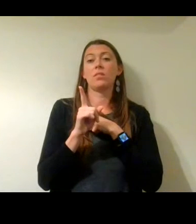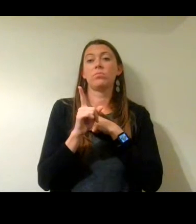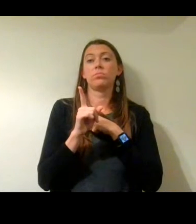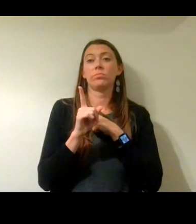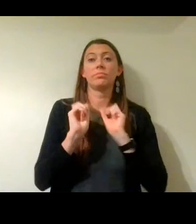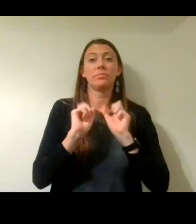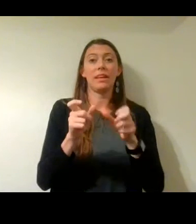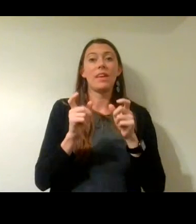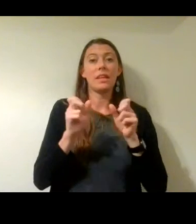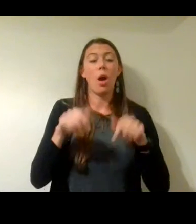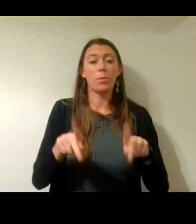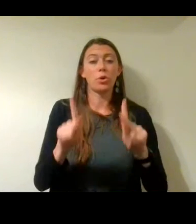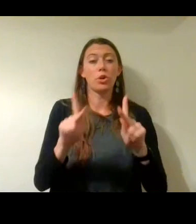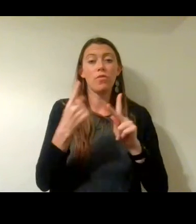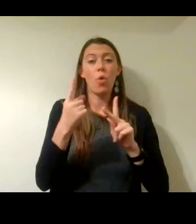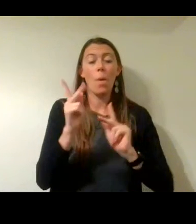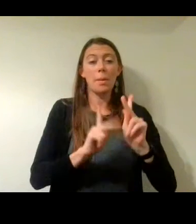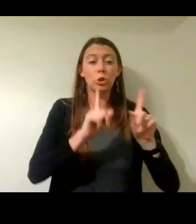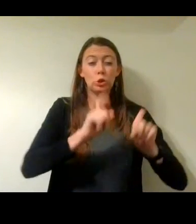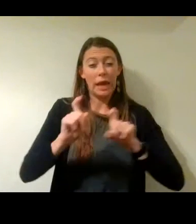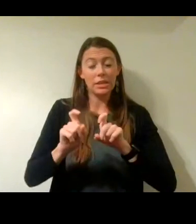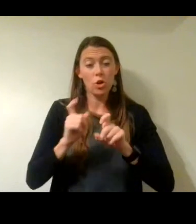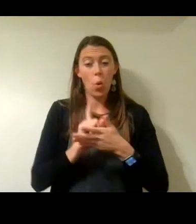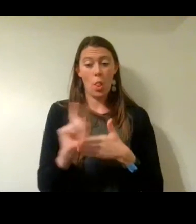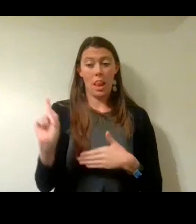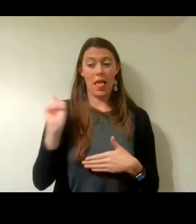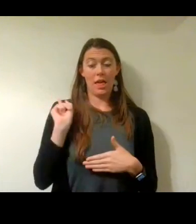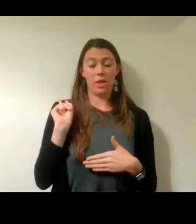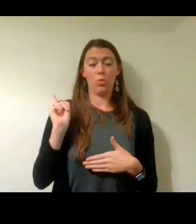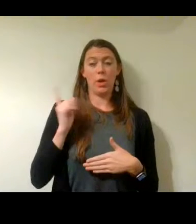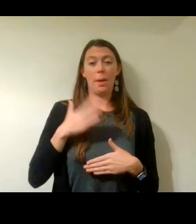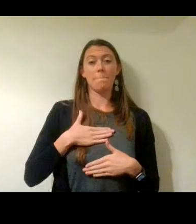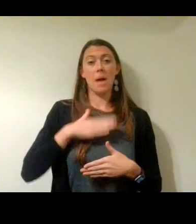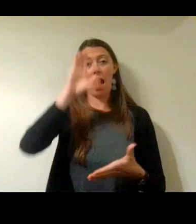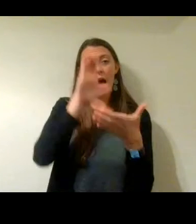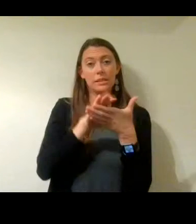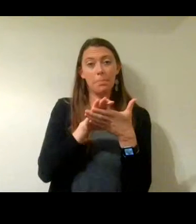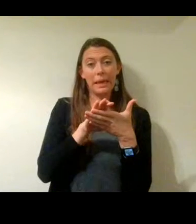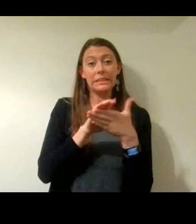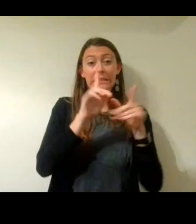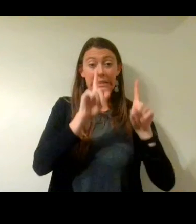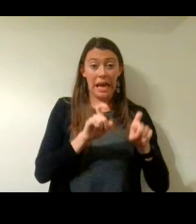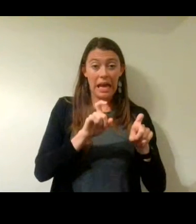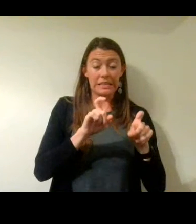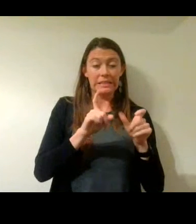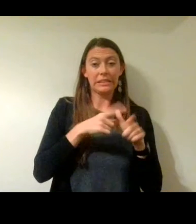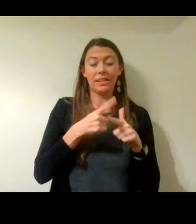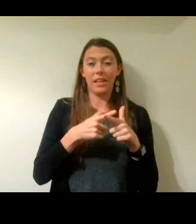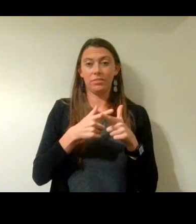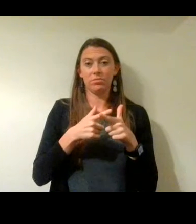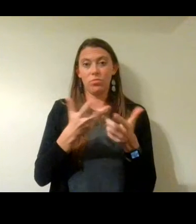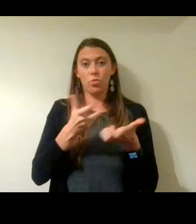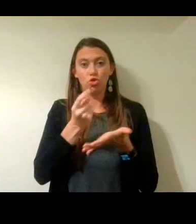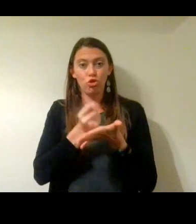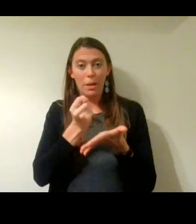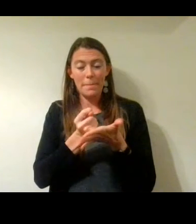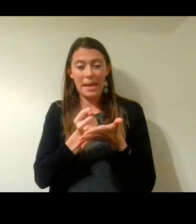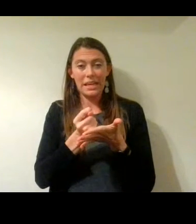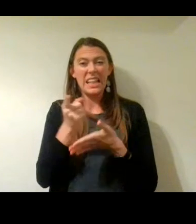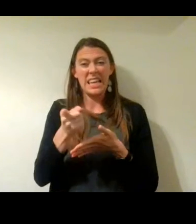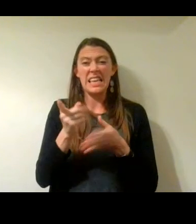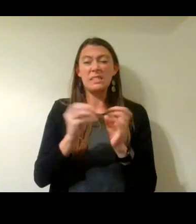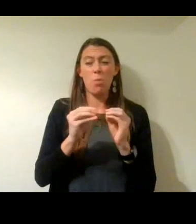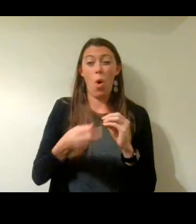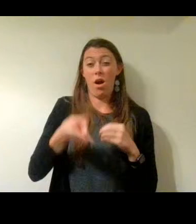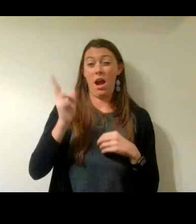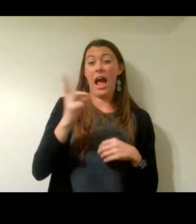in trying to get my husband tested and treated, who I would consider high risk. And